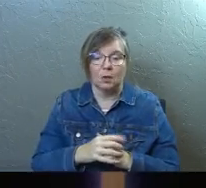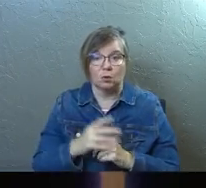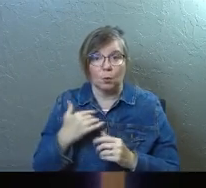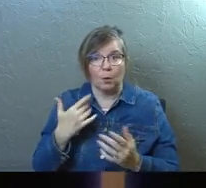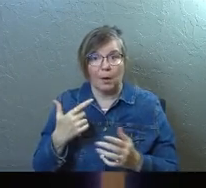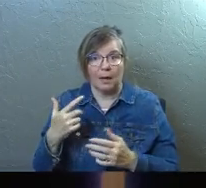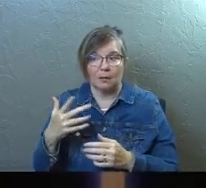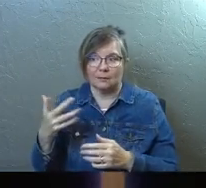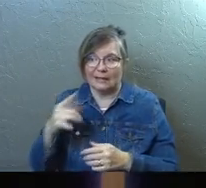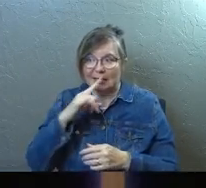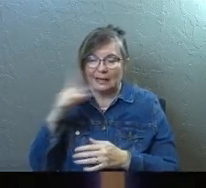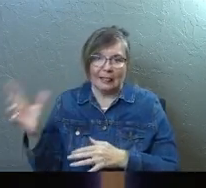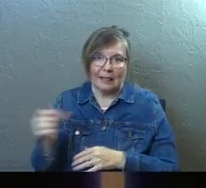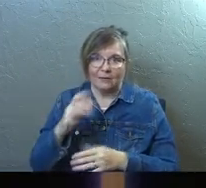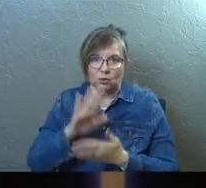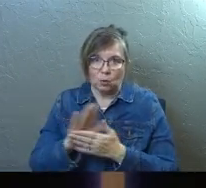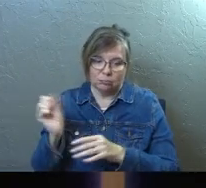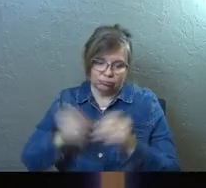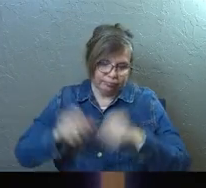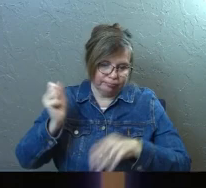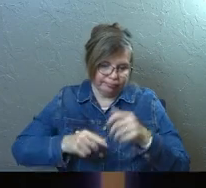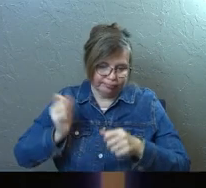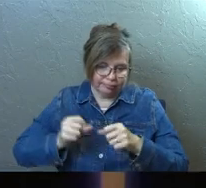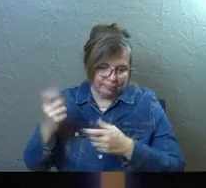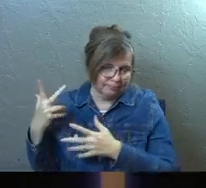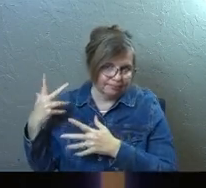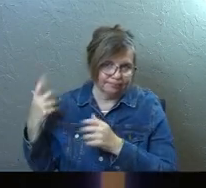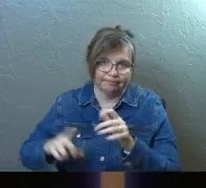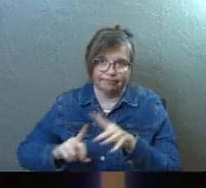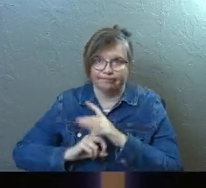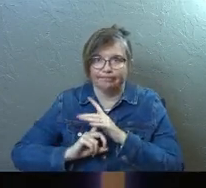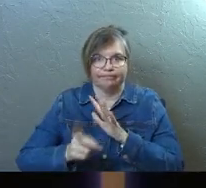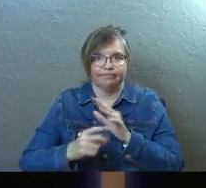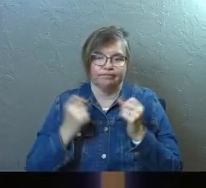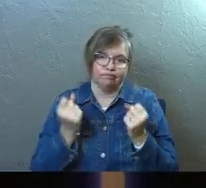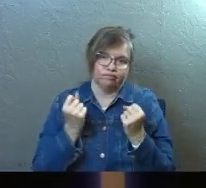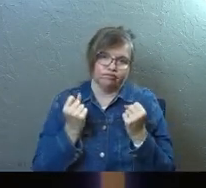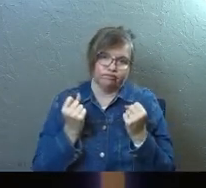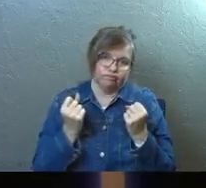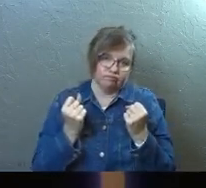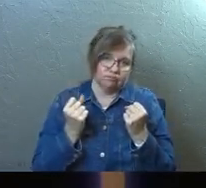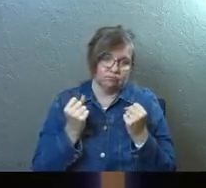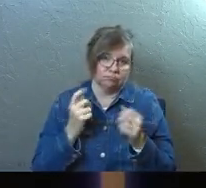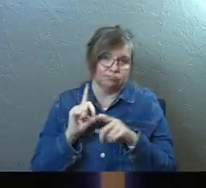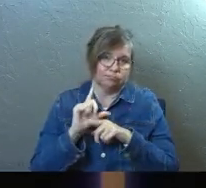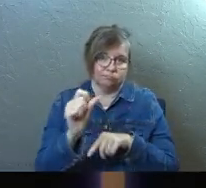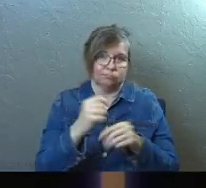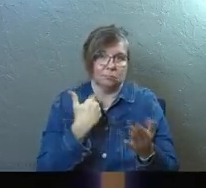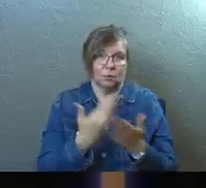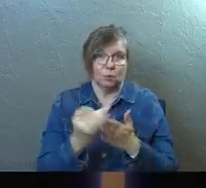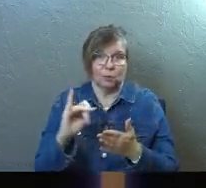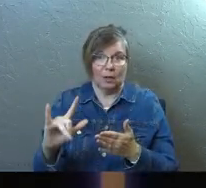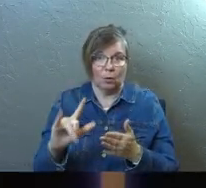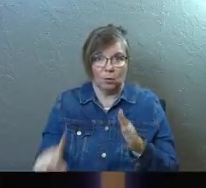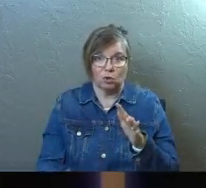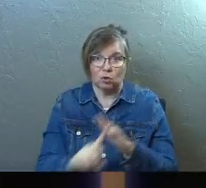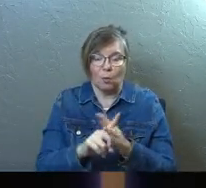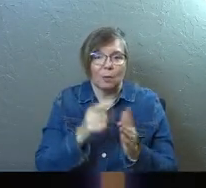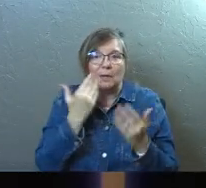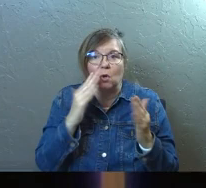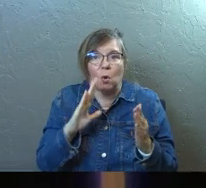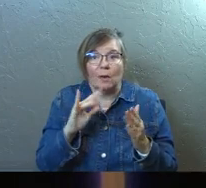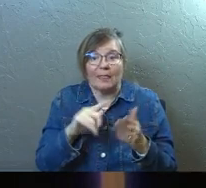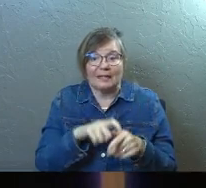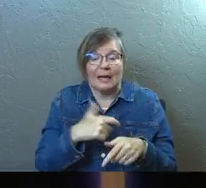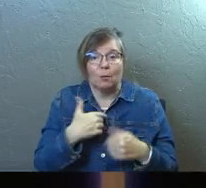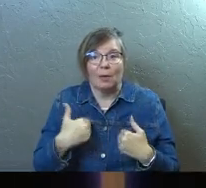so we went and we pulled our kids out of school and packed bags really fast and hit the road and made record time to Illinois. And we showed up and we didn't even